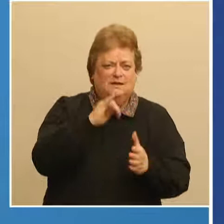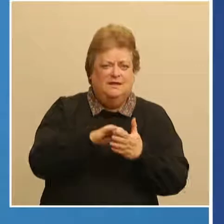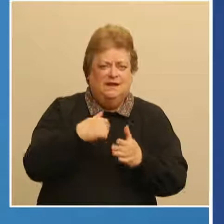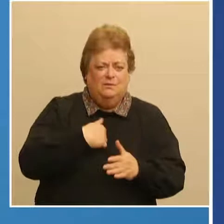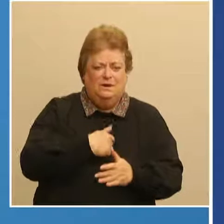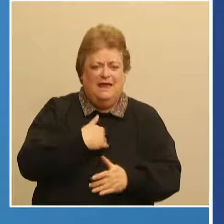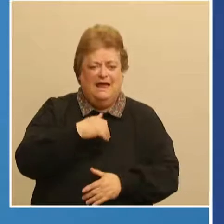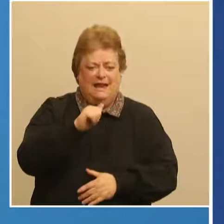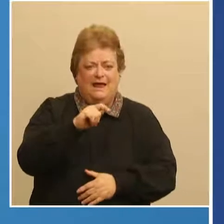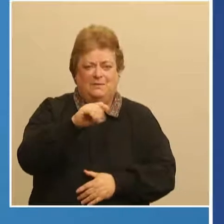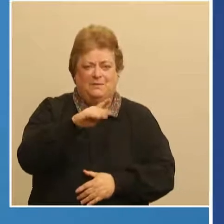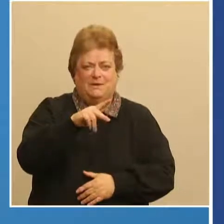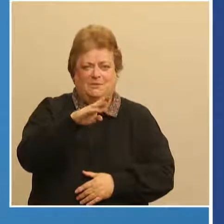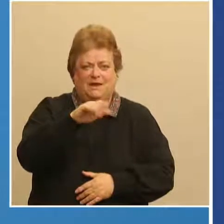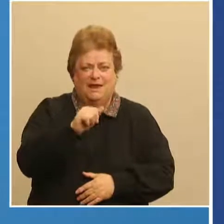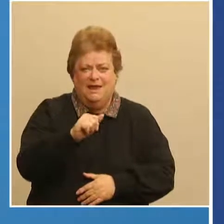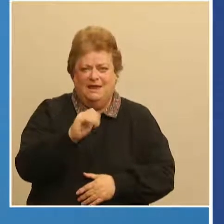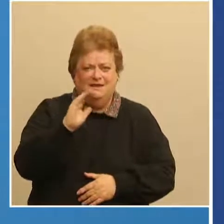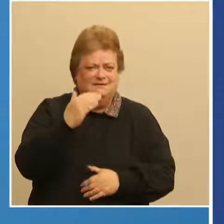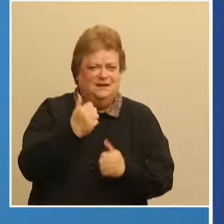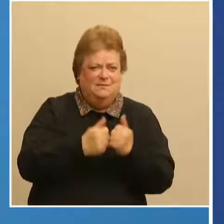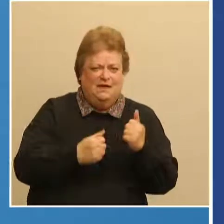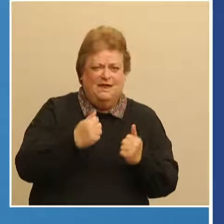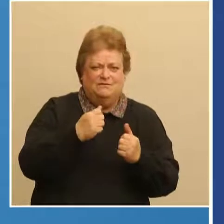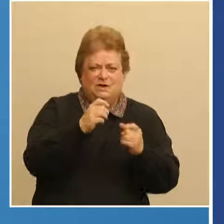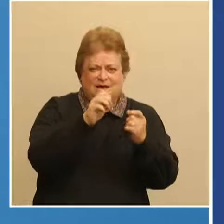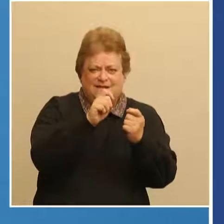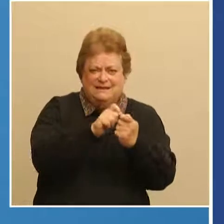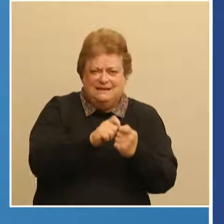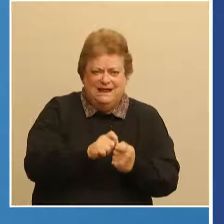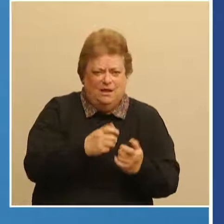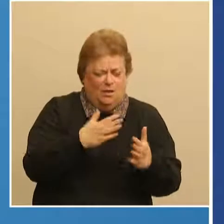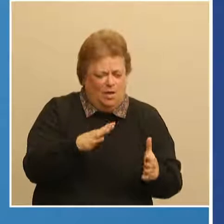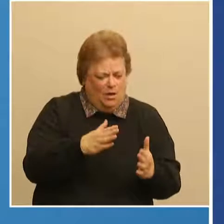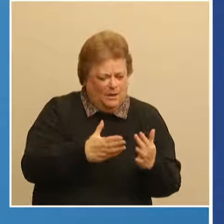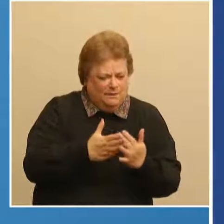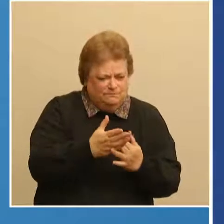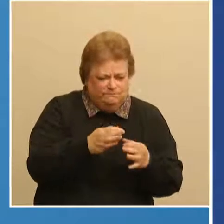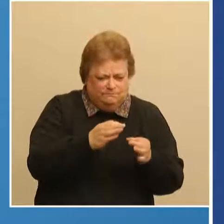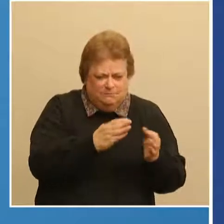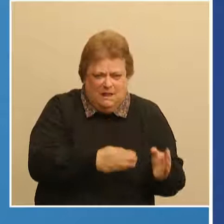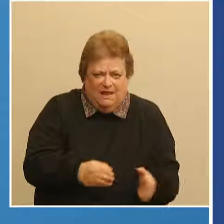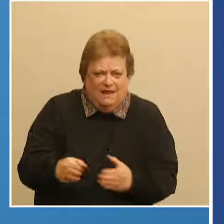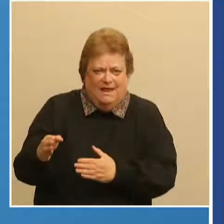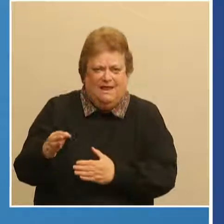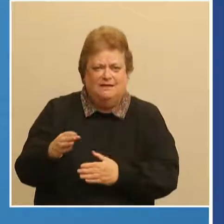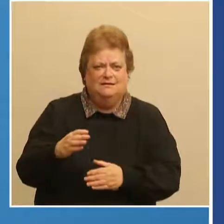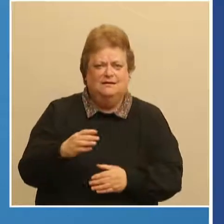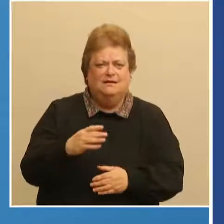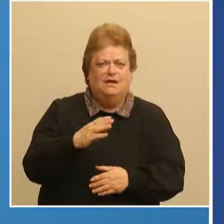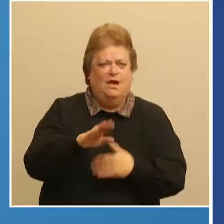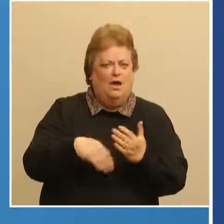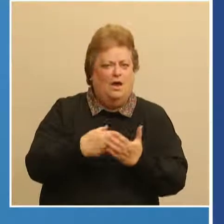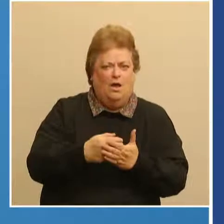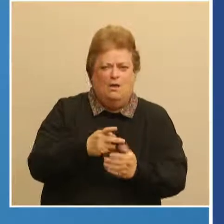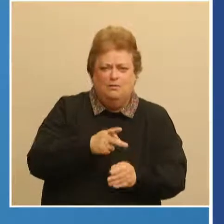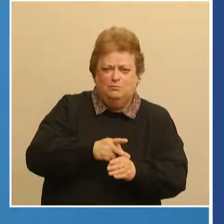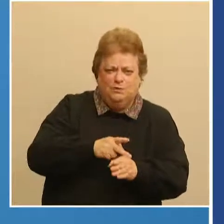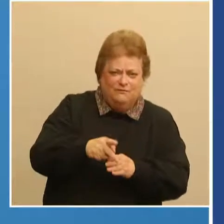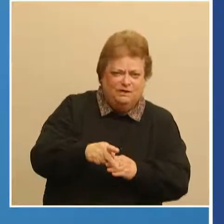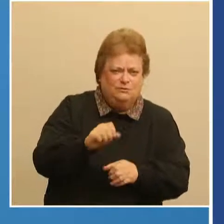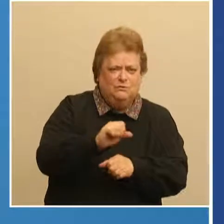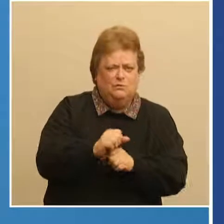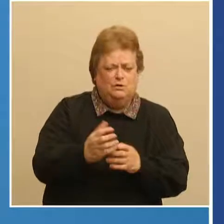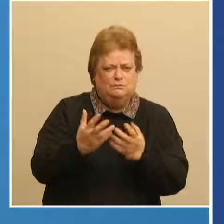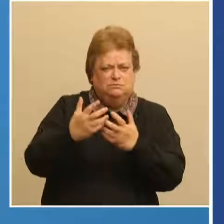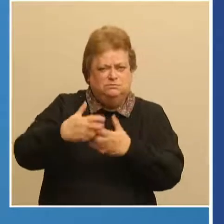the arena. It seemed that every detail had been thought through. The team of professionals all worked seamlessly